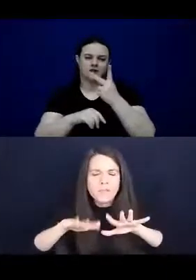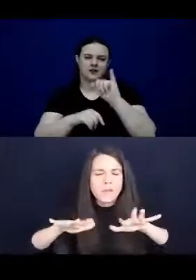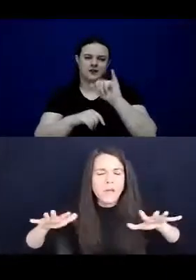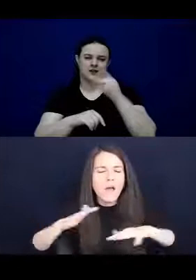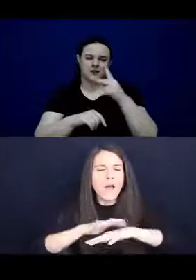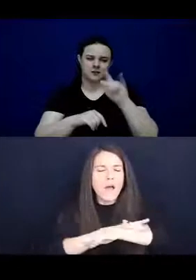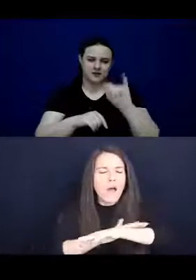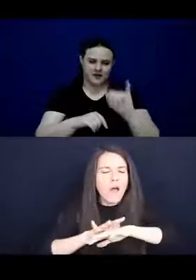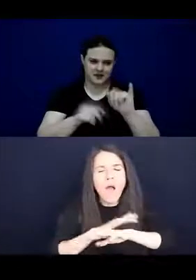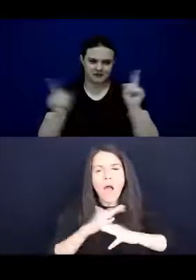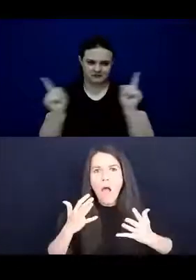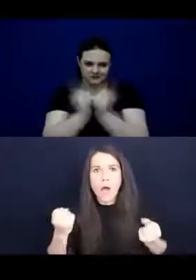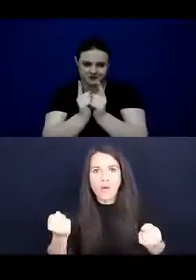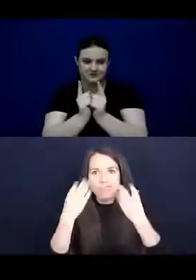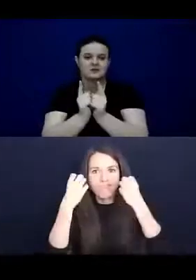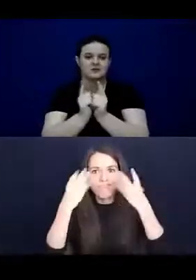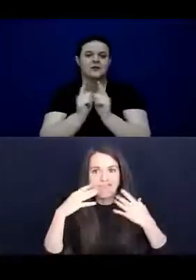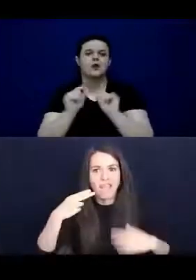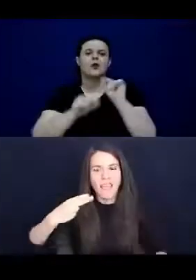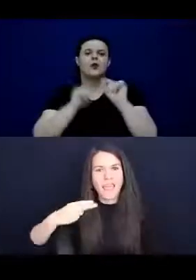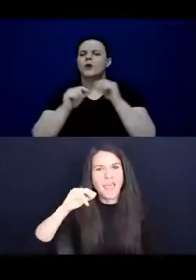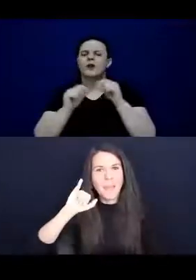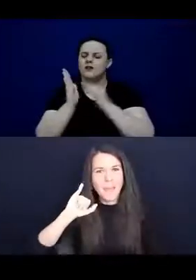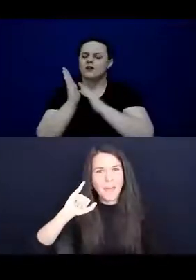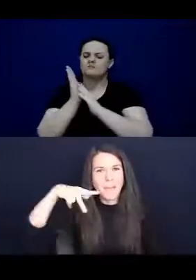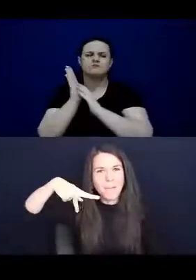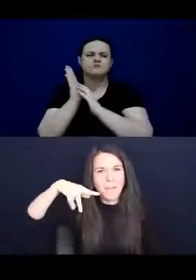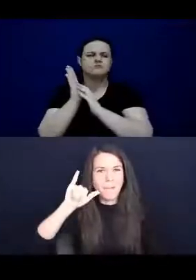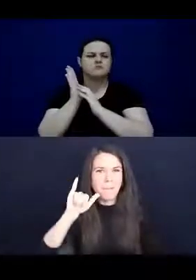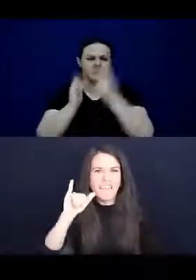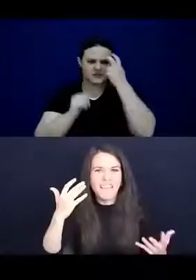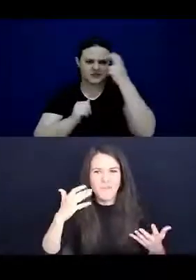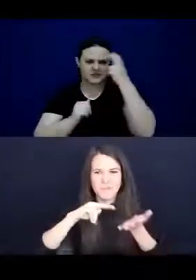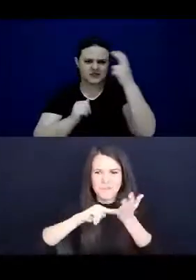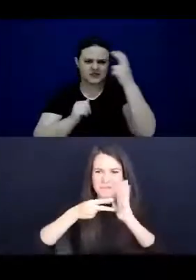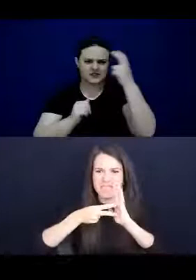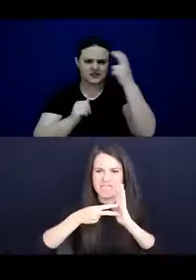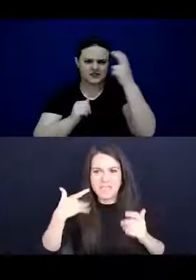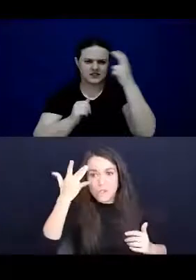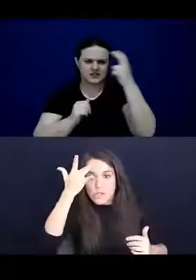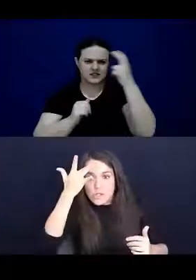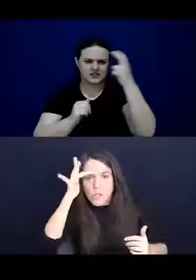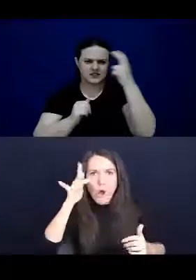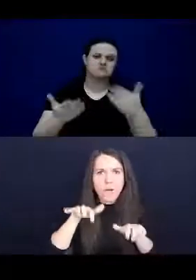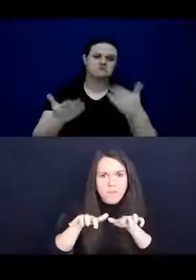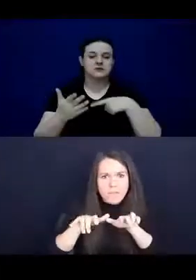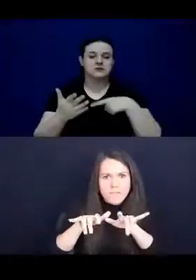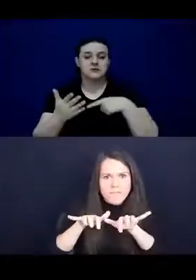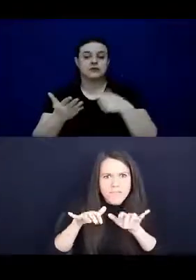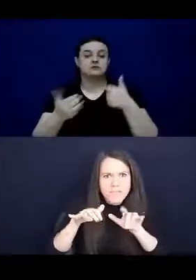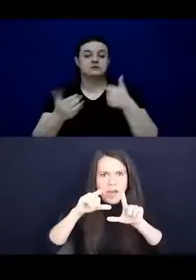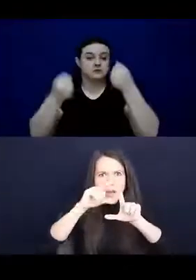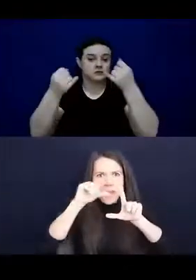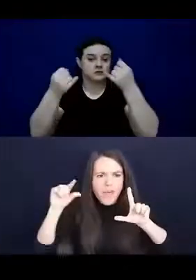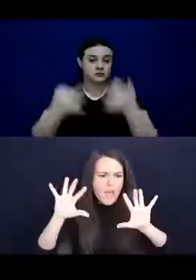or HIPIs, and what we mean by that. And there's something you'll be encountering a bit more later on in the day as well. But the